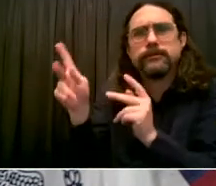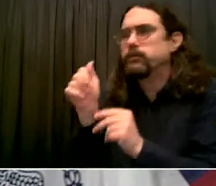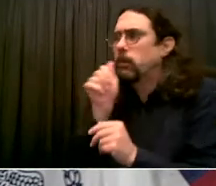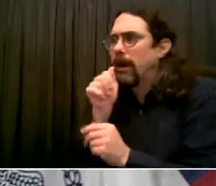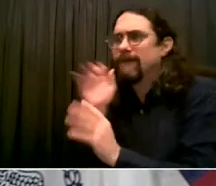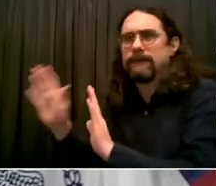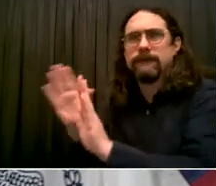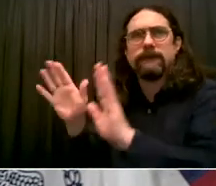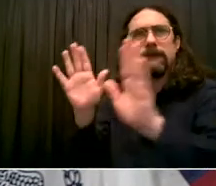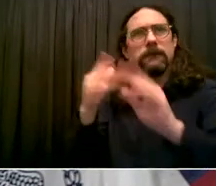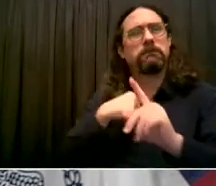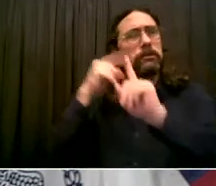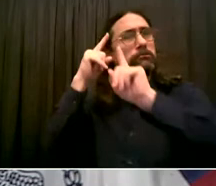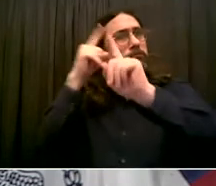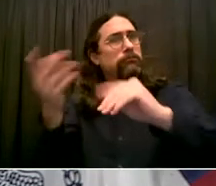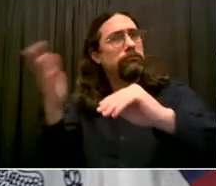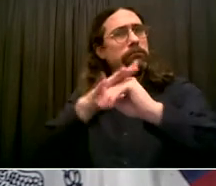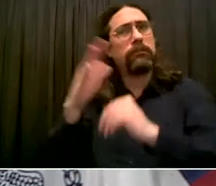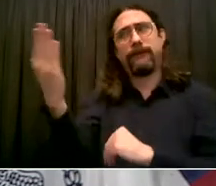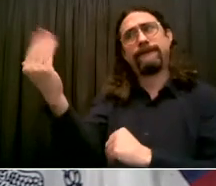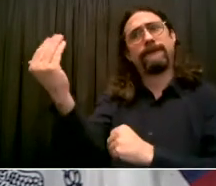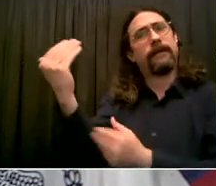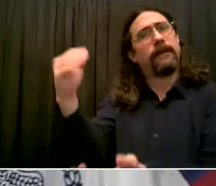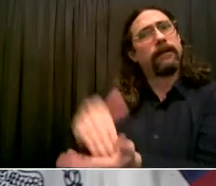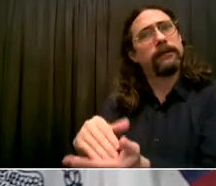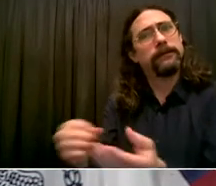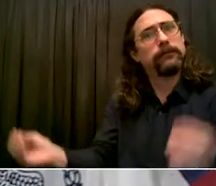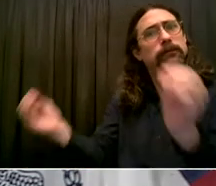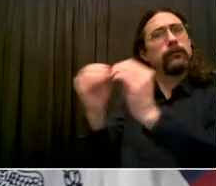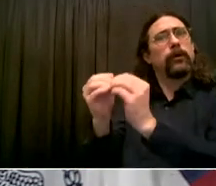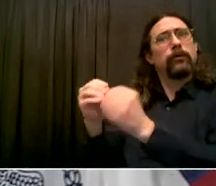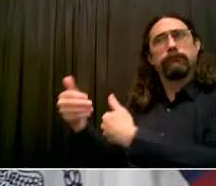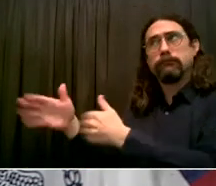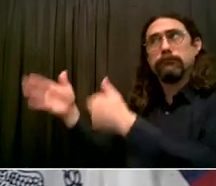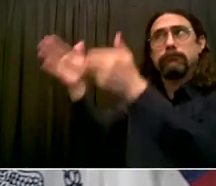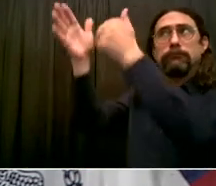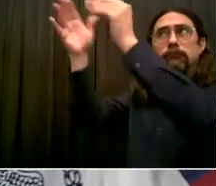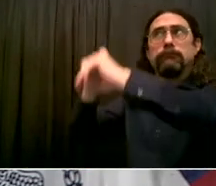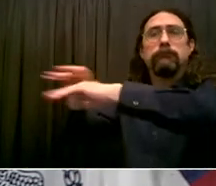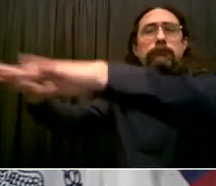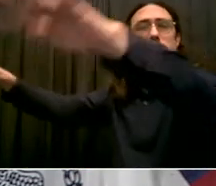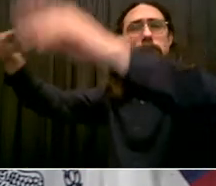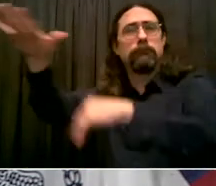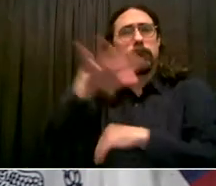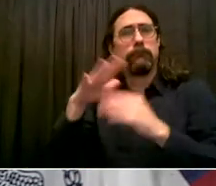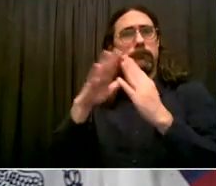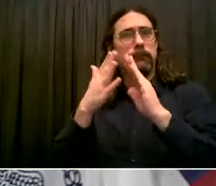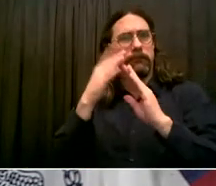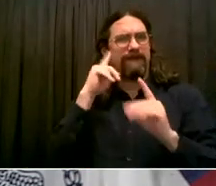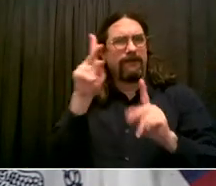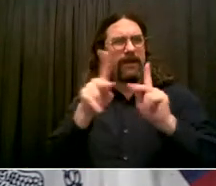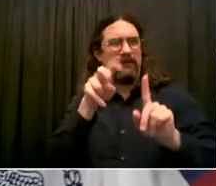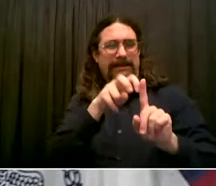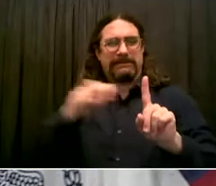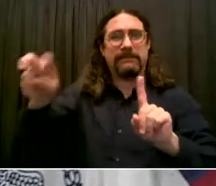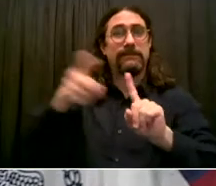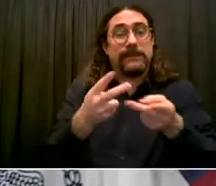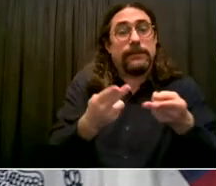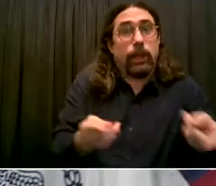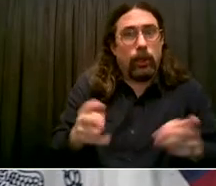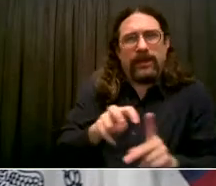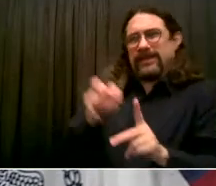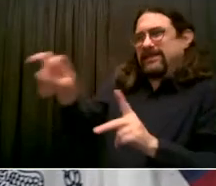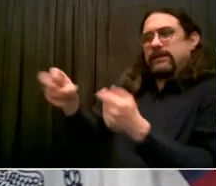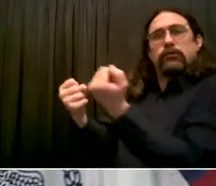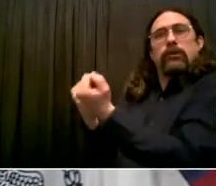Still waiting on Roger, so we're going to go to Kristen Dalton from the Staten Island Advance. Good morning, Mr. Mayor. Thank you for